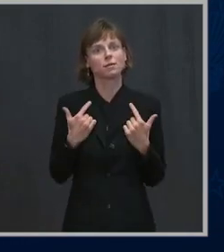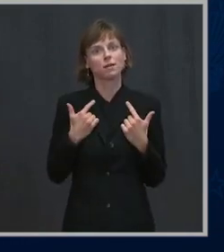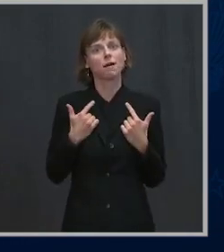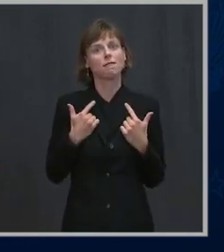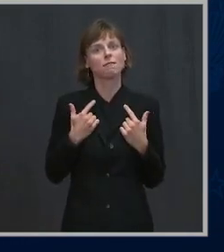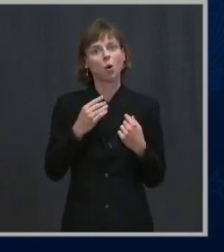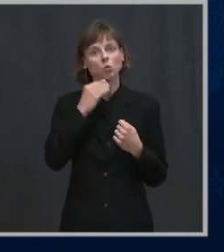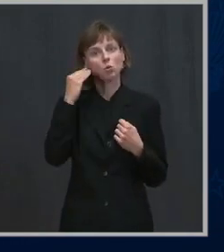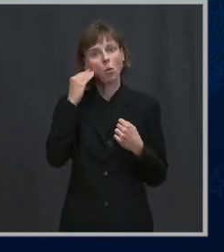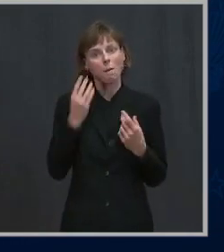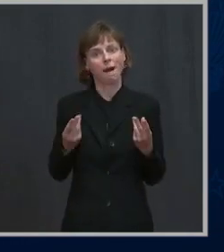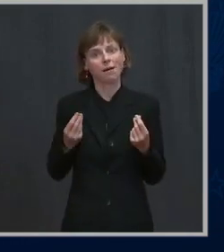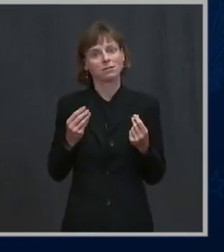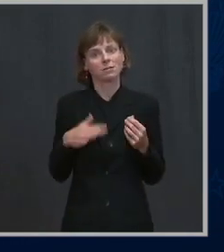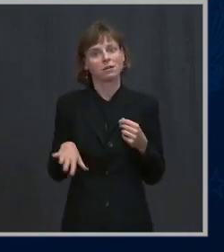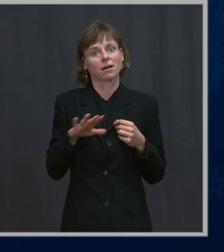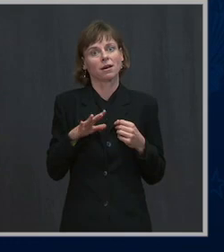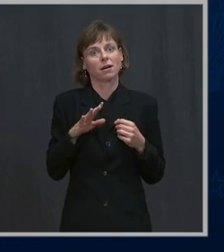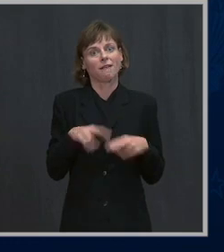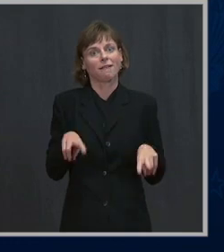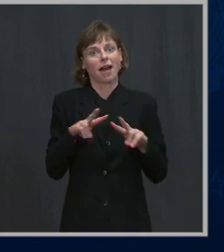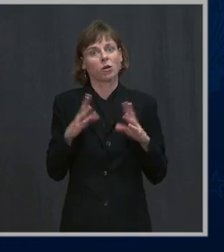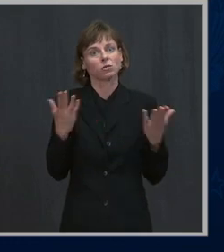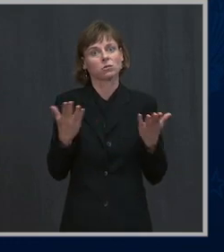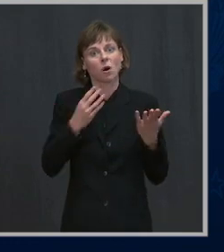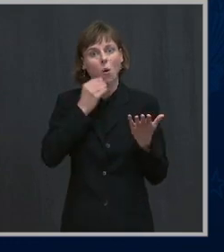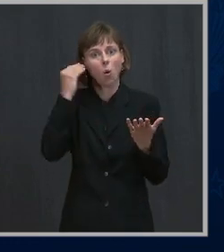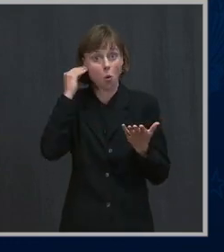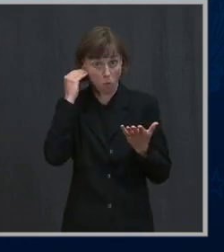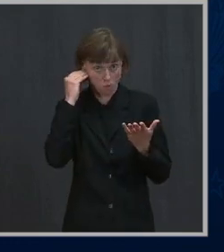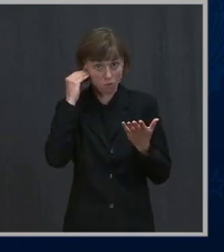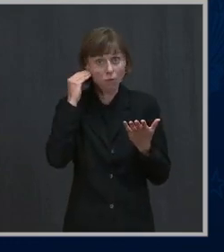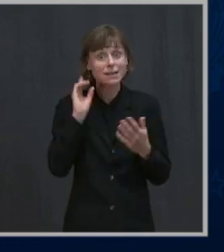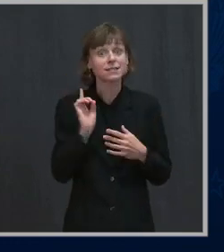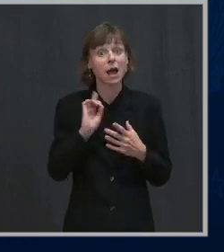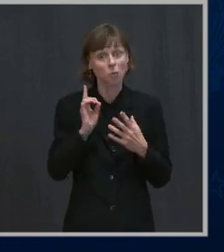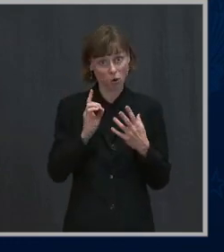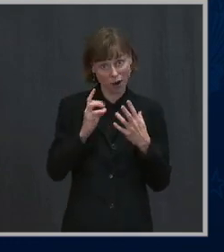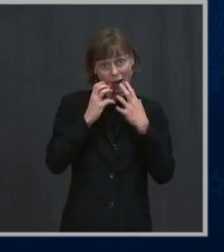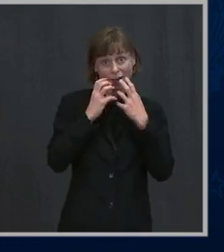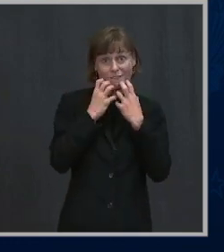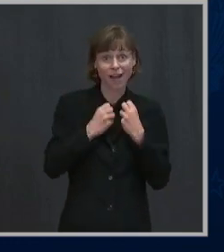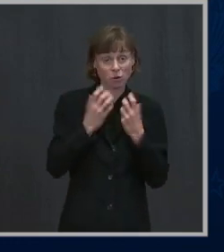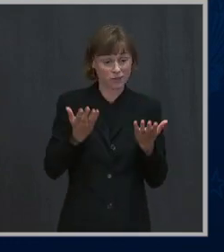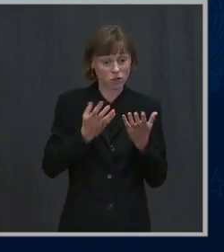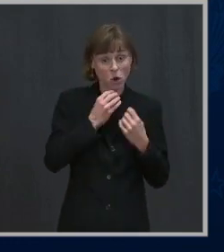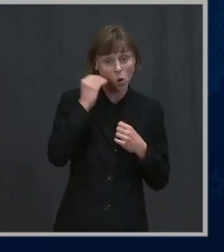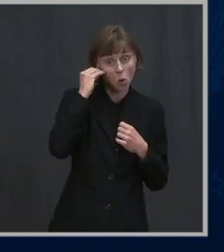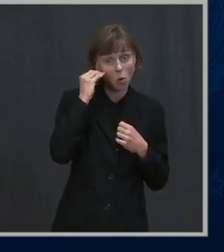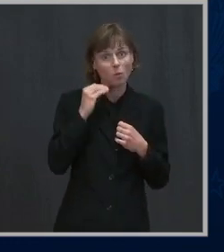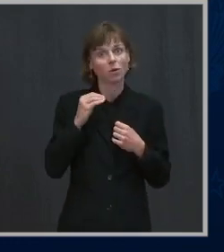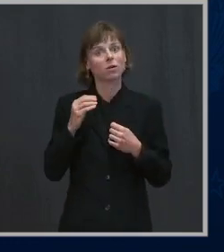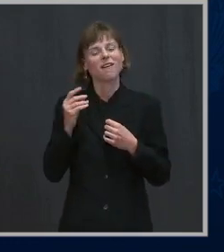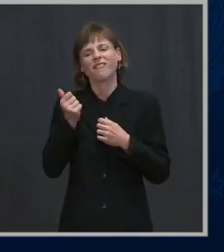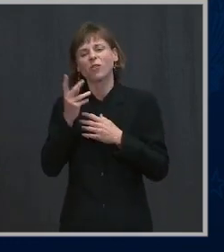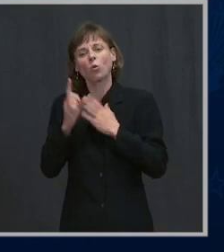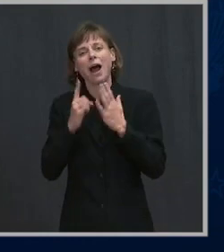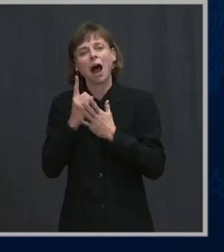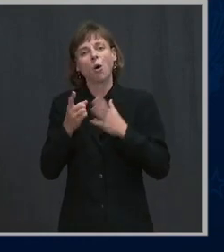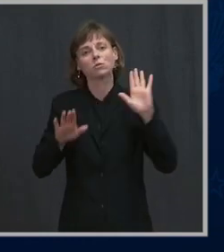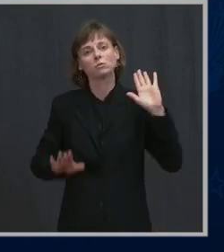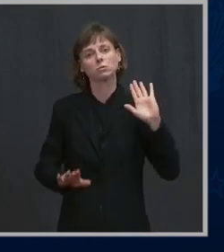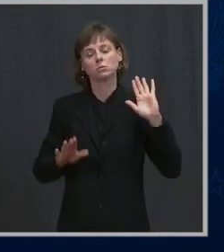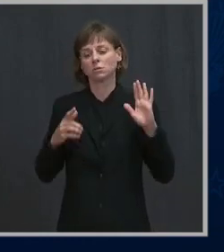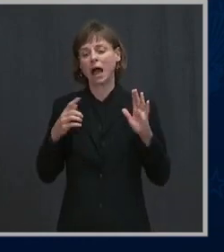at home our democratic values at home within hours of taking office i signed an executive order overturning the hateful